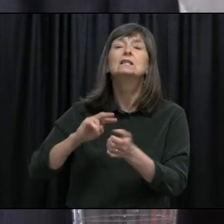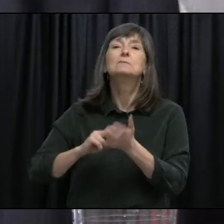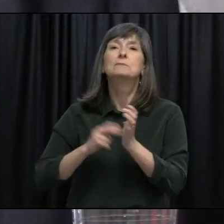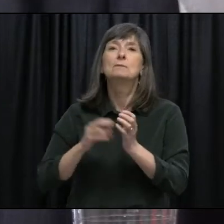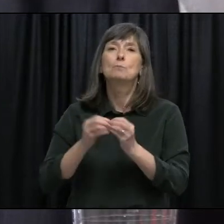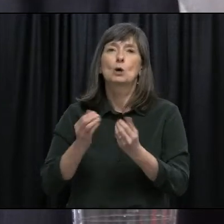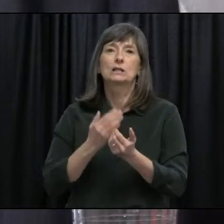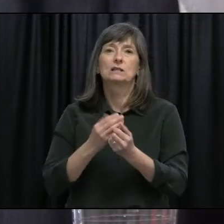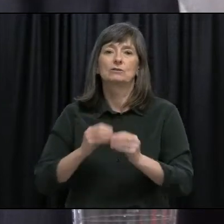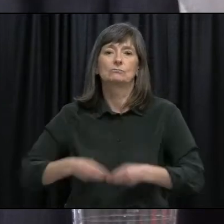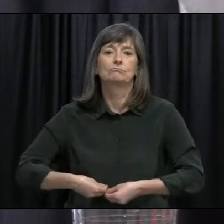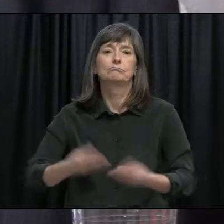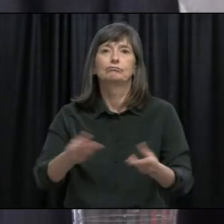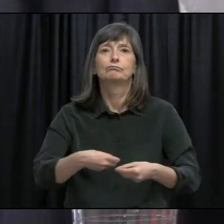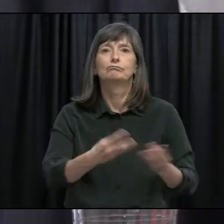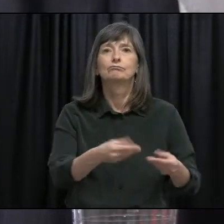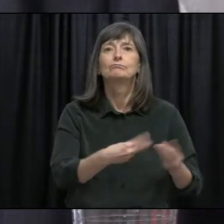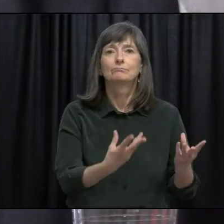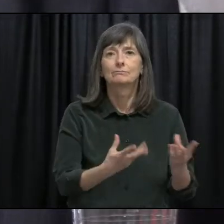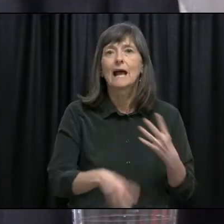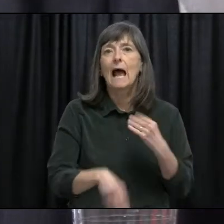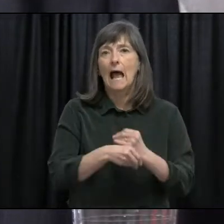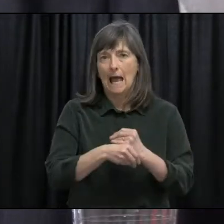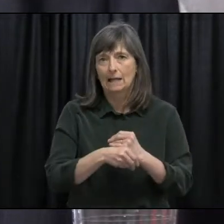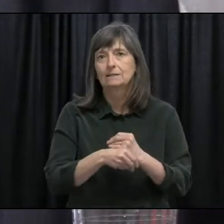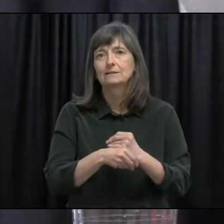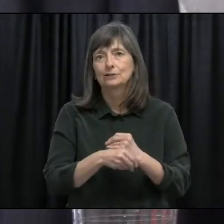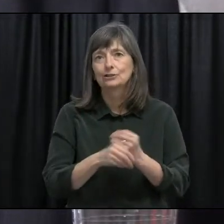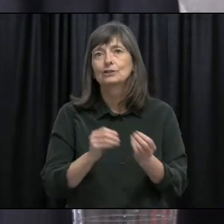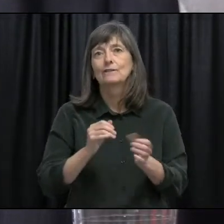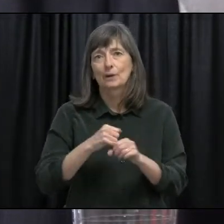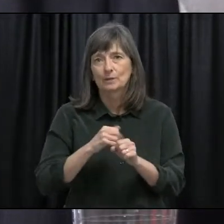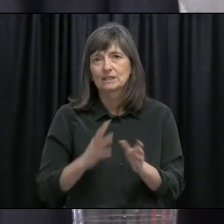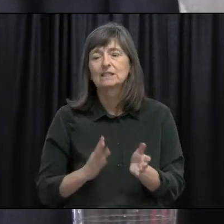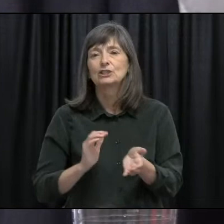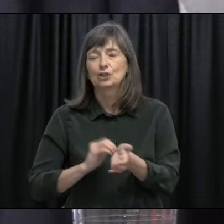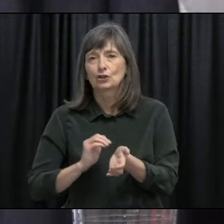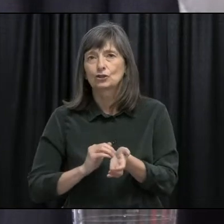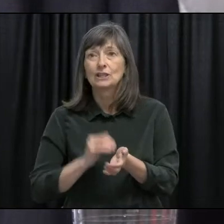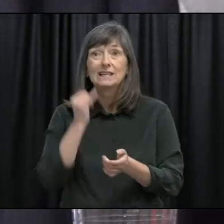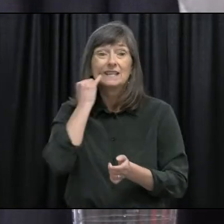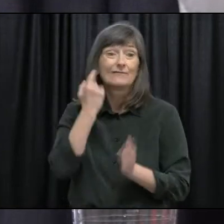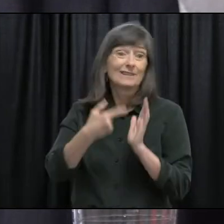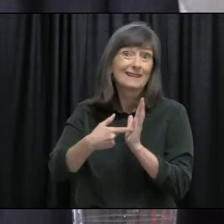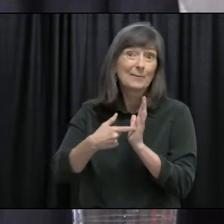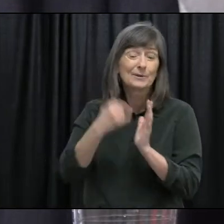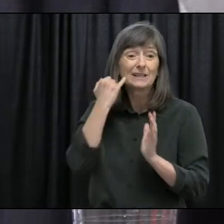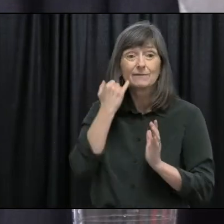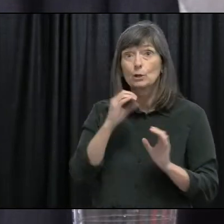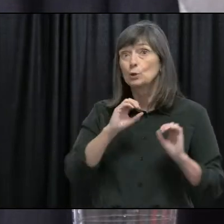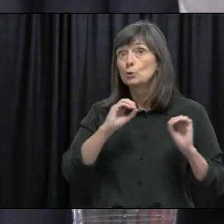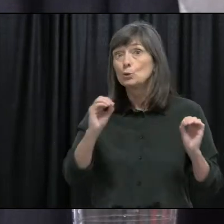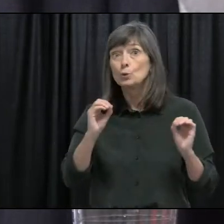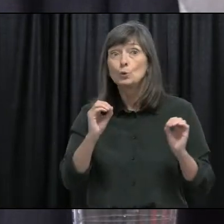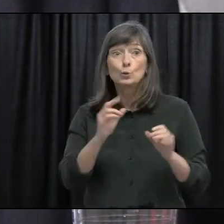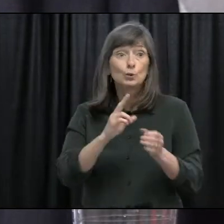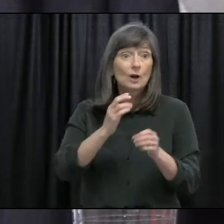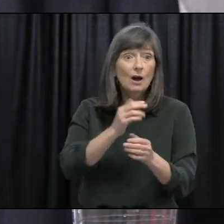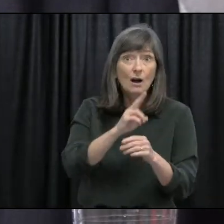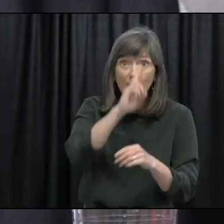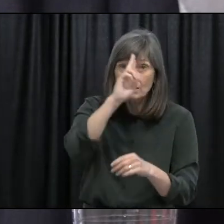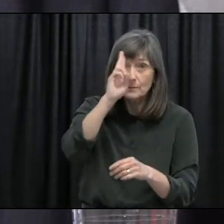spread, perhaps to harder to service places where there's a pharmacy but may not be a practical or a